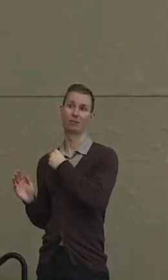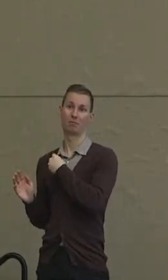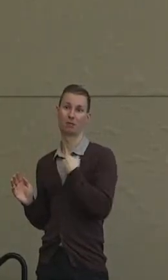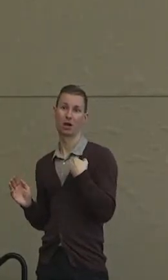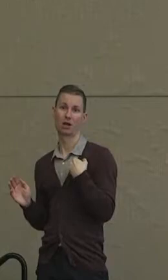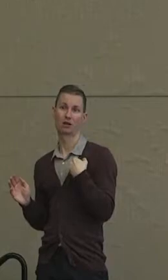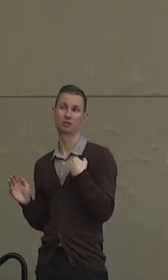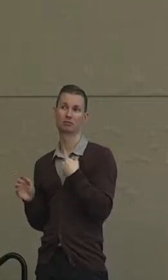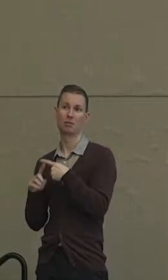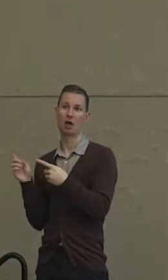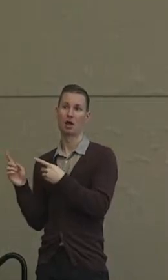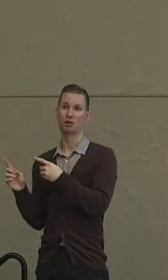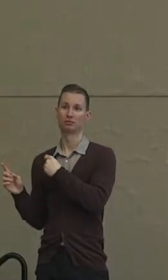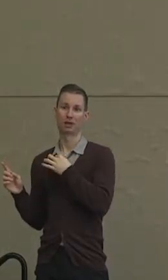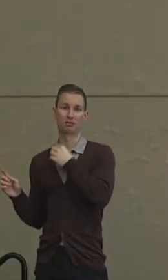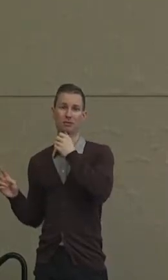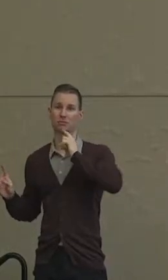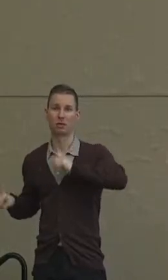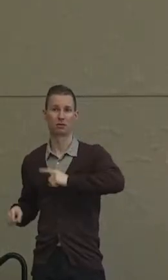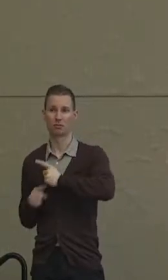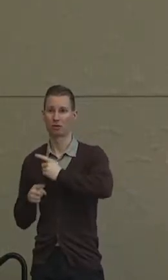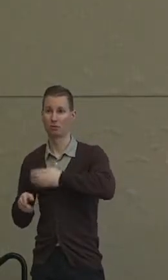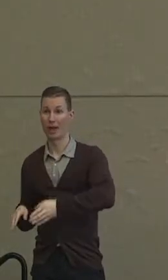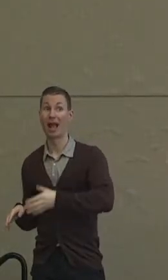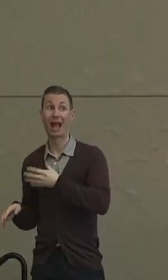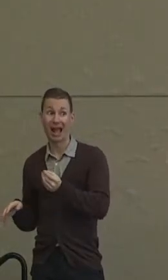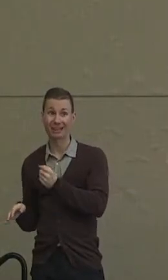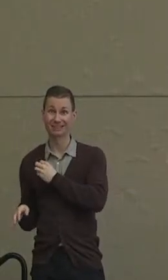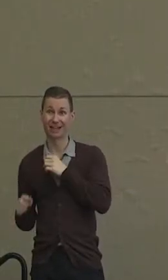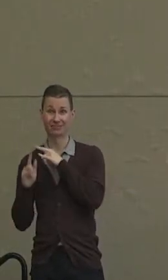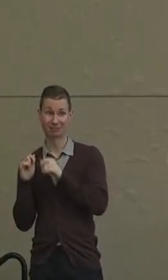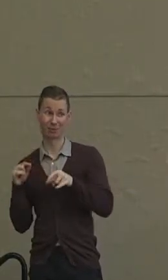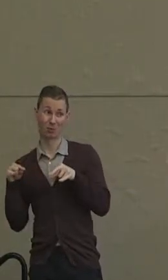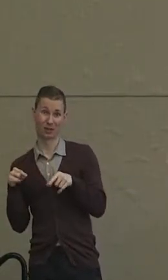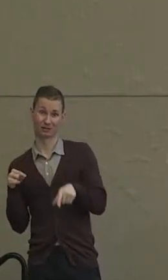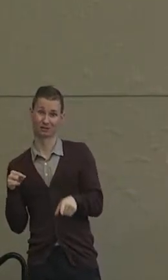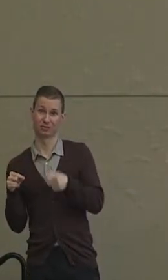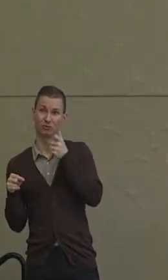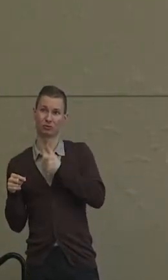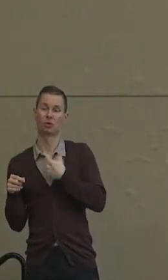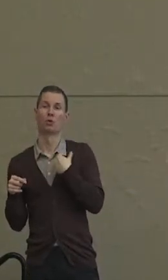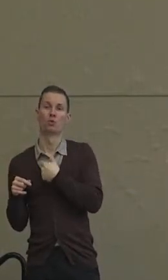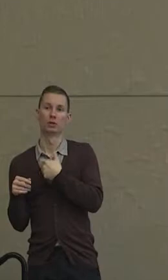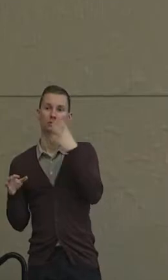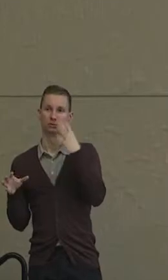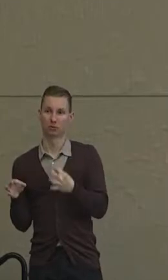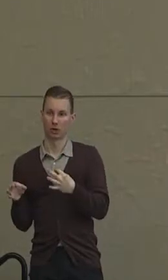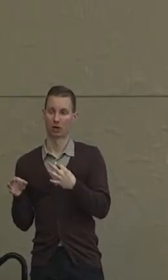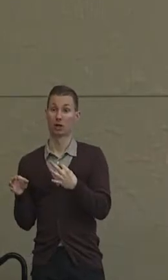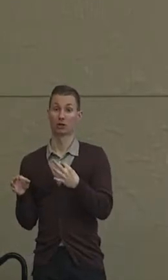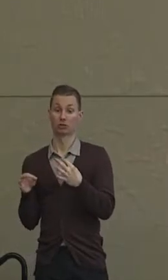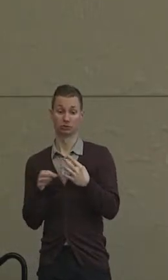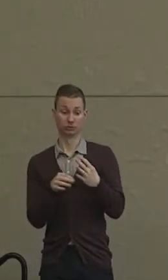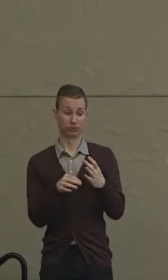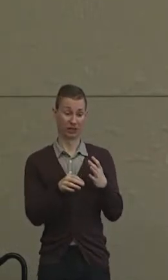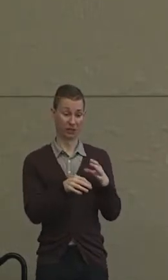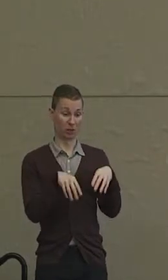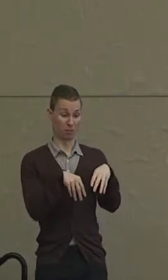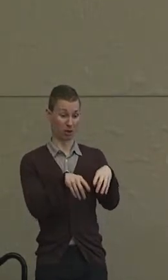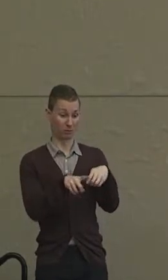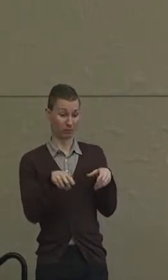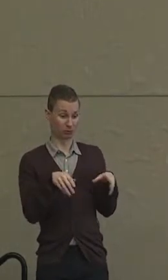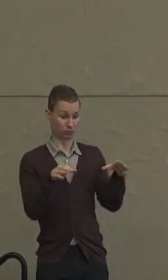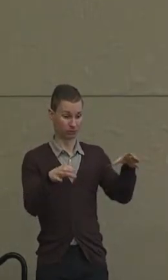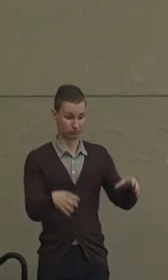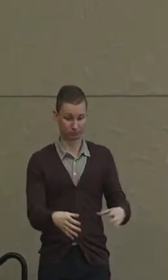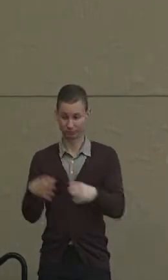not responding in the correct way, but they're also being harassed by faculty members as well. So we decided to take the same march and take it to the streets. The next